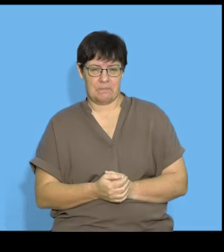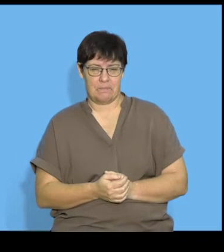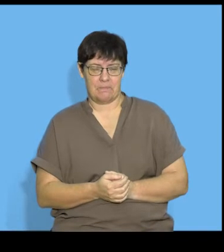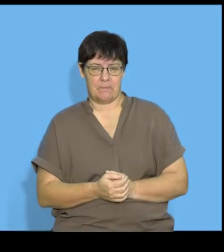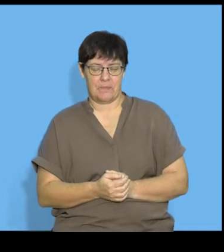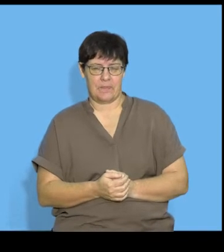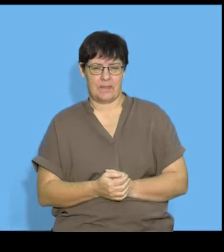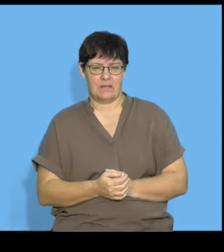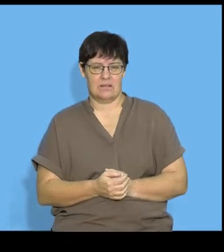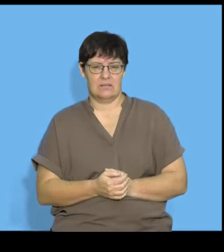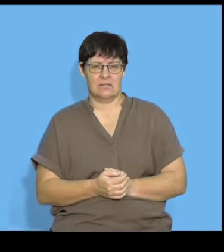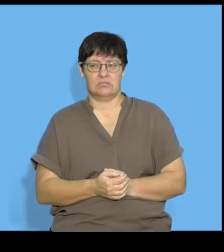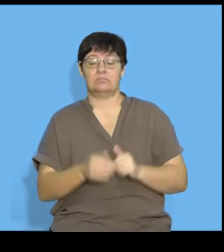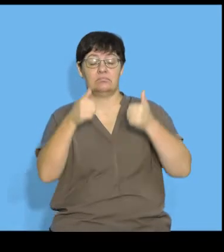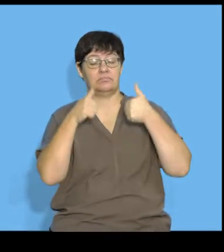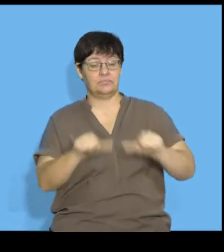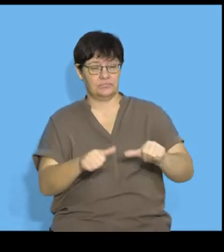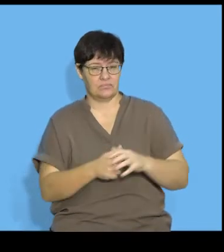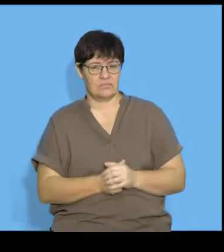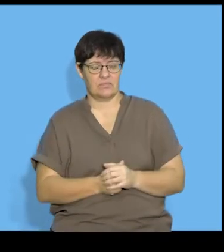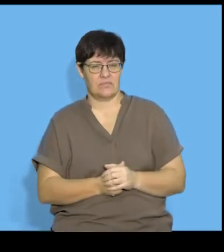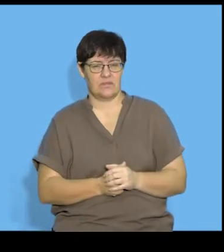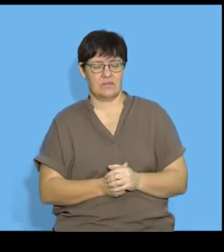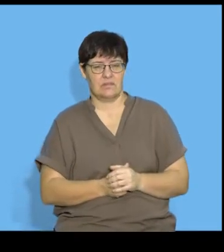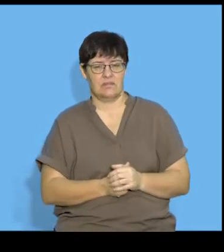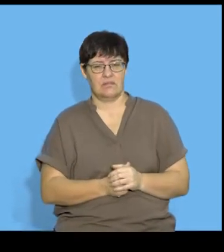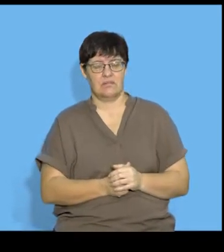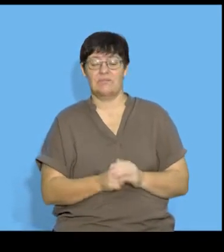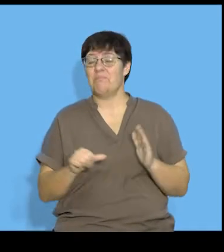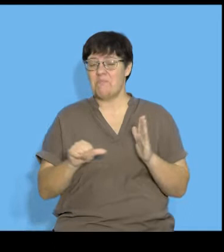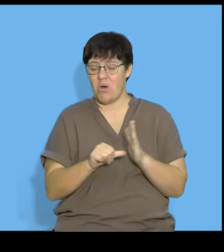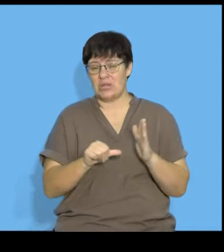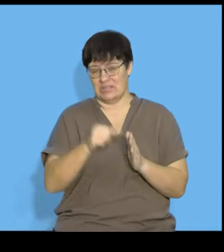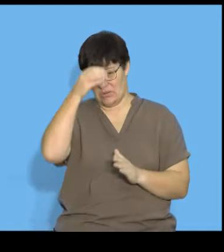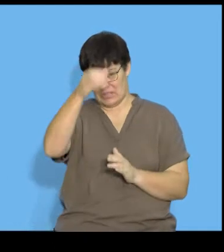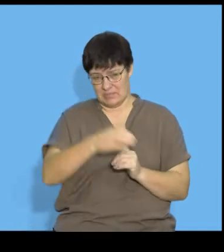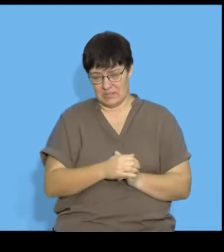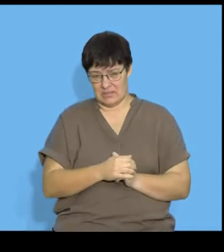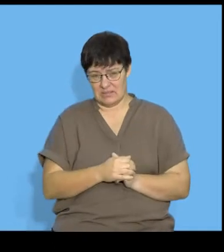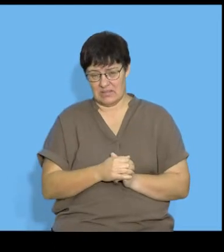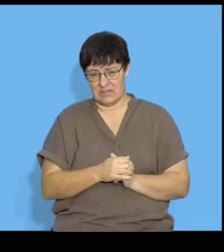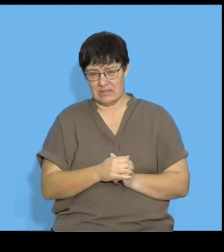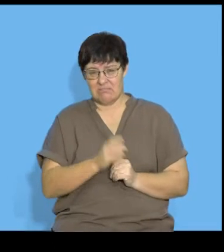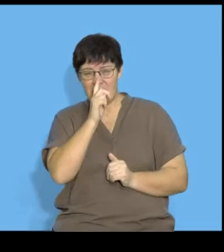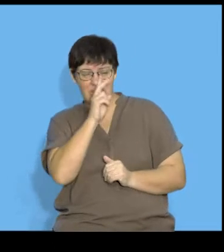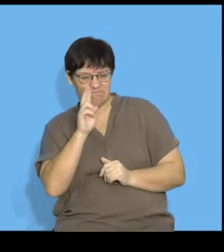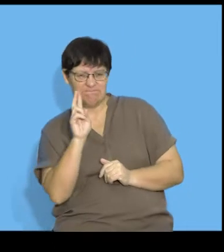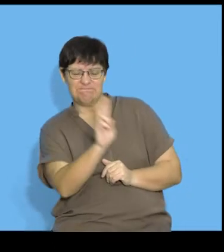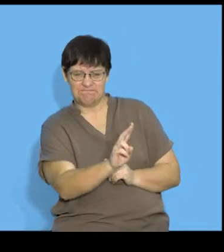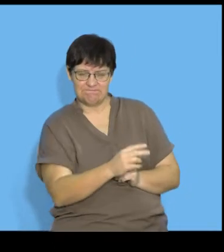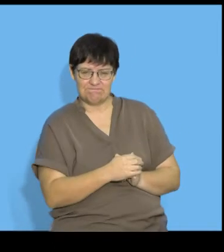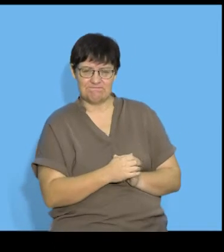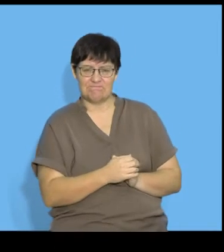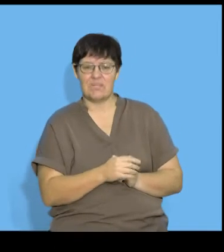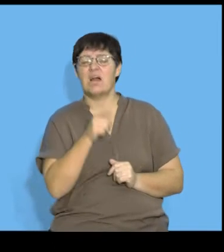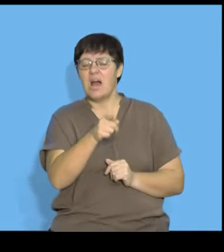All right, guys, then the next one, this is quite, all right, an important concept, and we're going to look at it later when we look at how